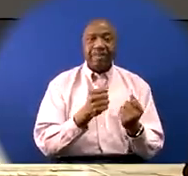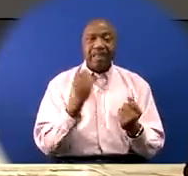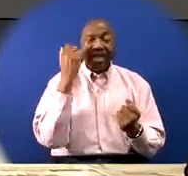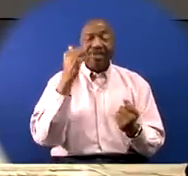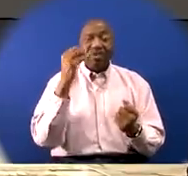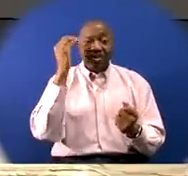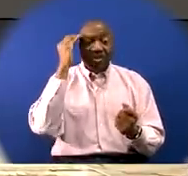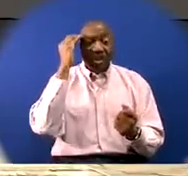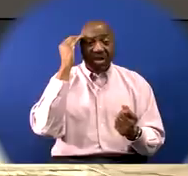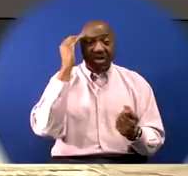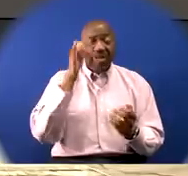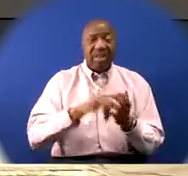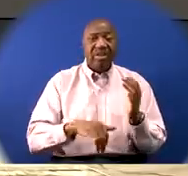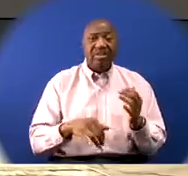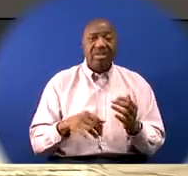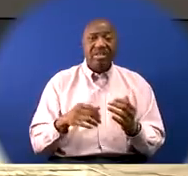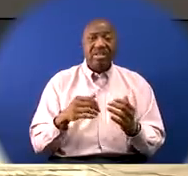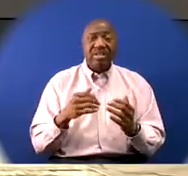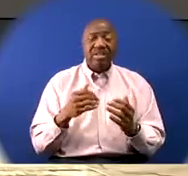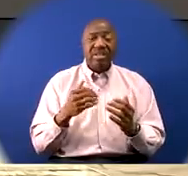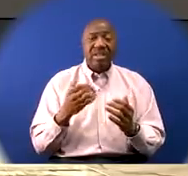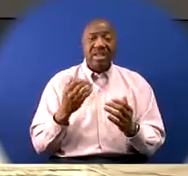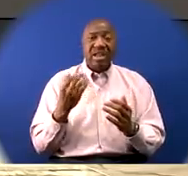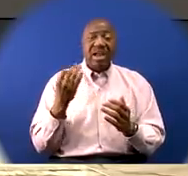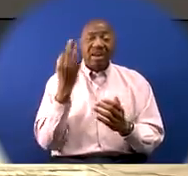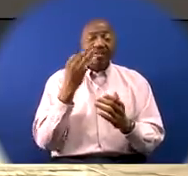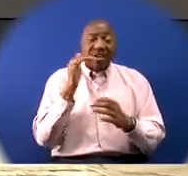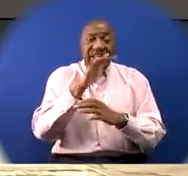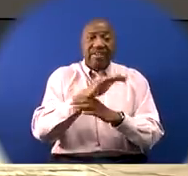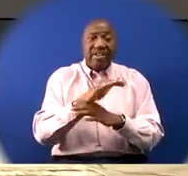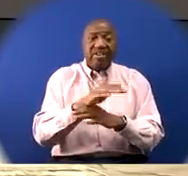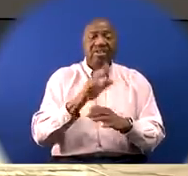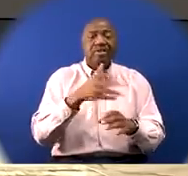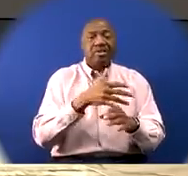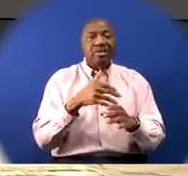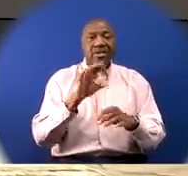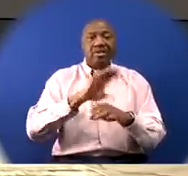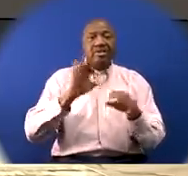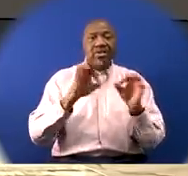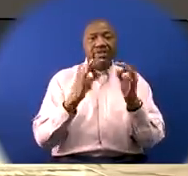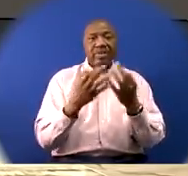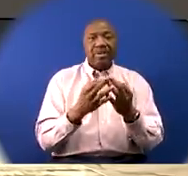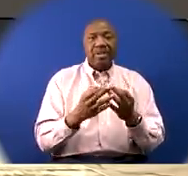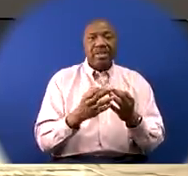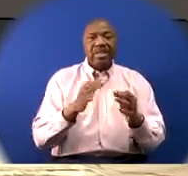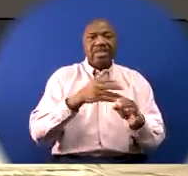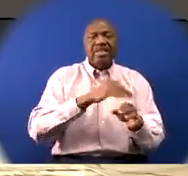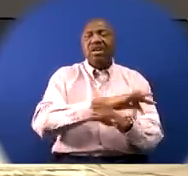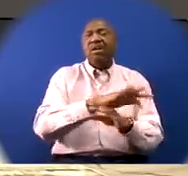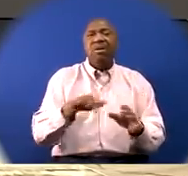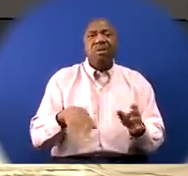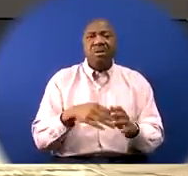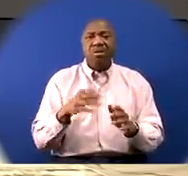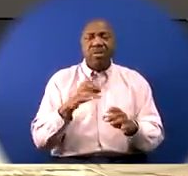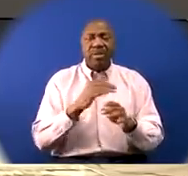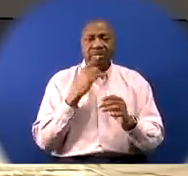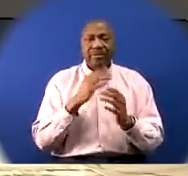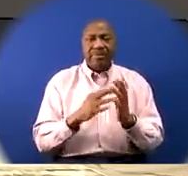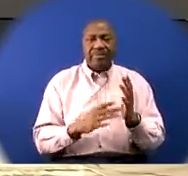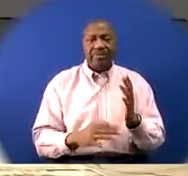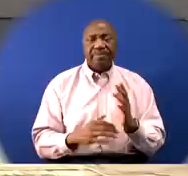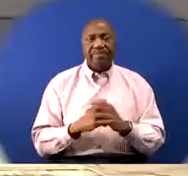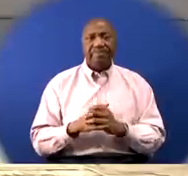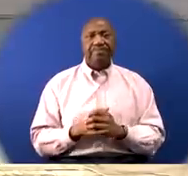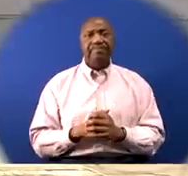know that on this Friday afternoon, church family, I want you to sing with me from the beginning of this song all the way to the end. The blood